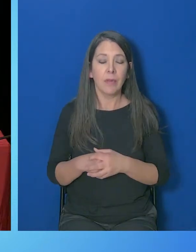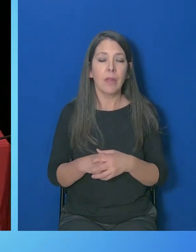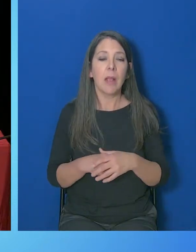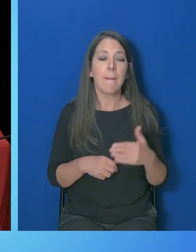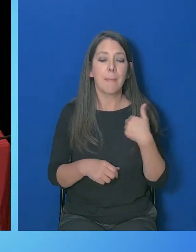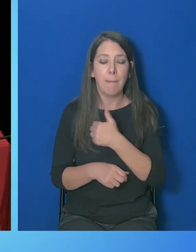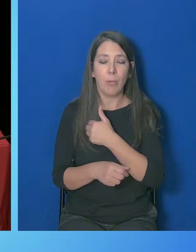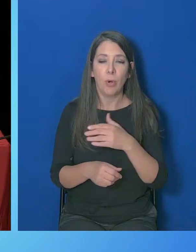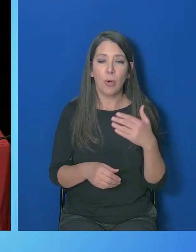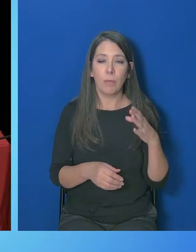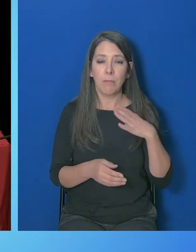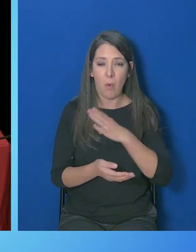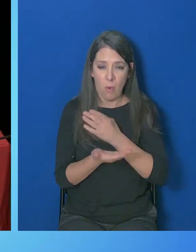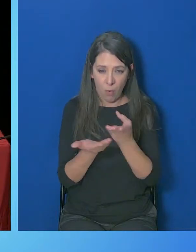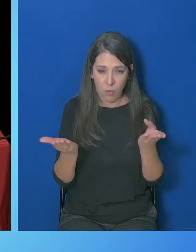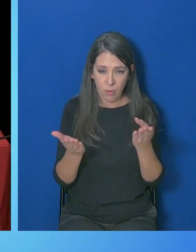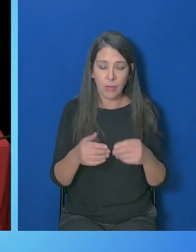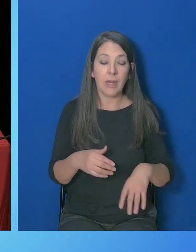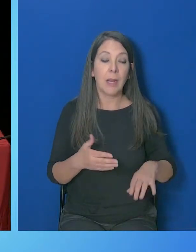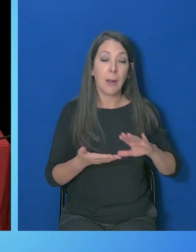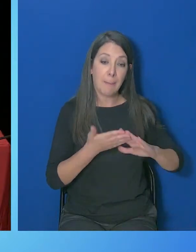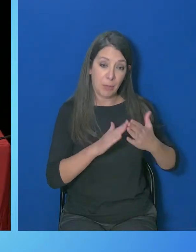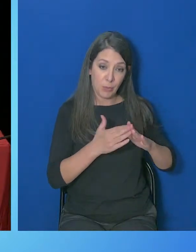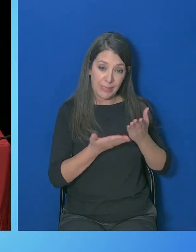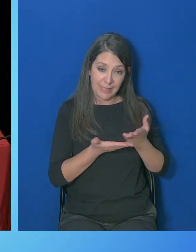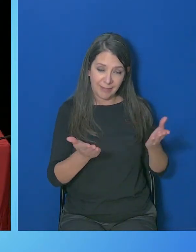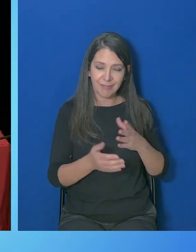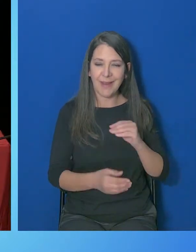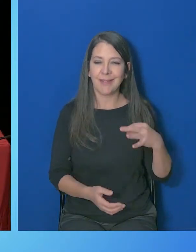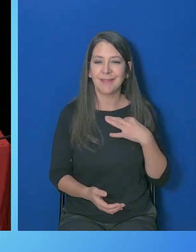board, community, and staff members.